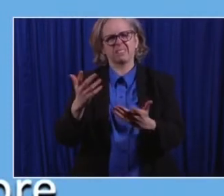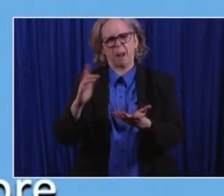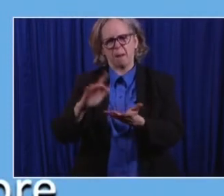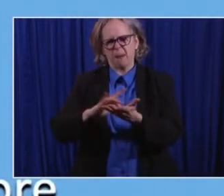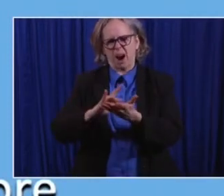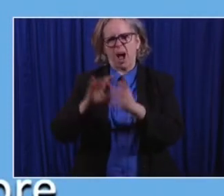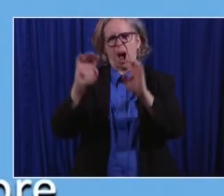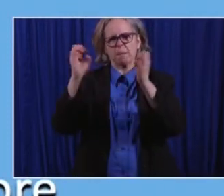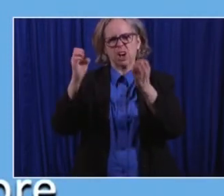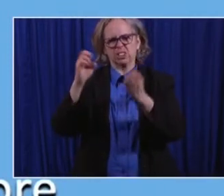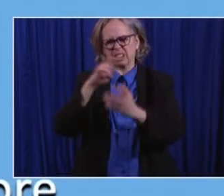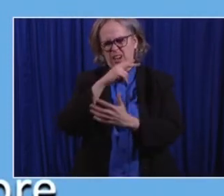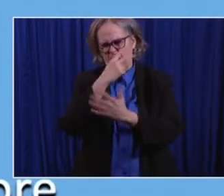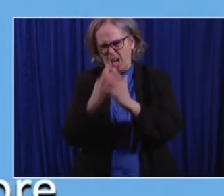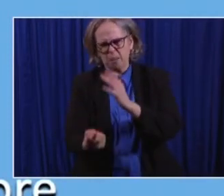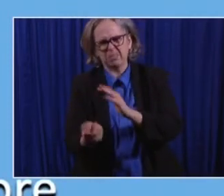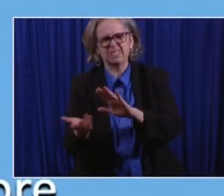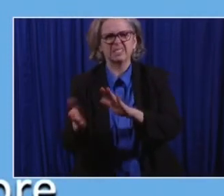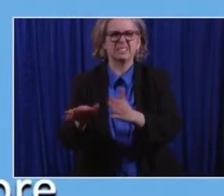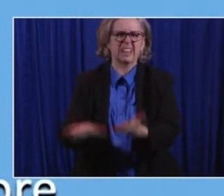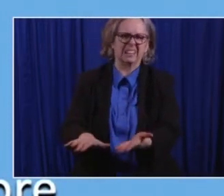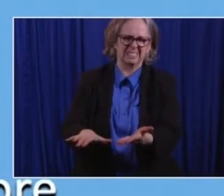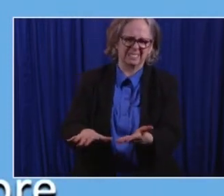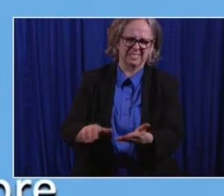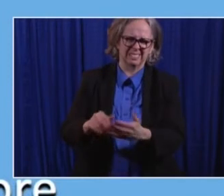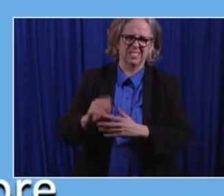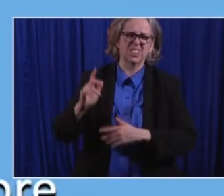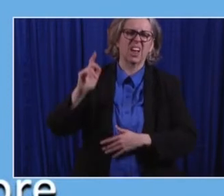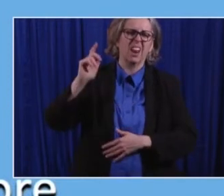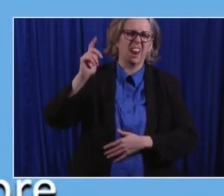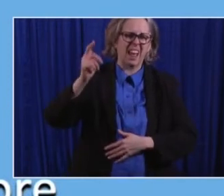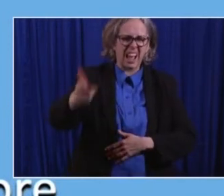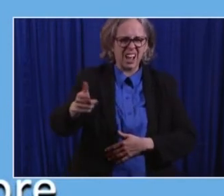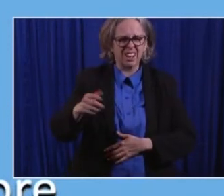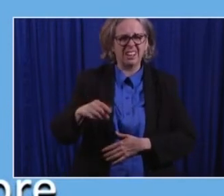Divers ultimately found the teenage girl, who sadly did not survive.